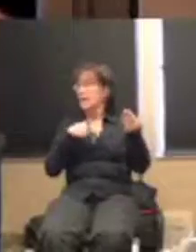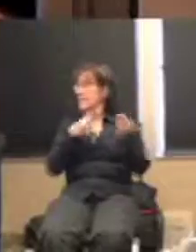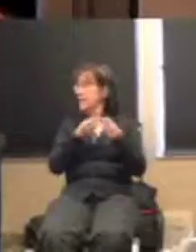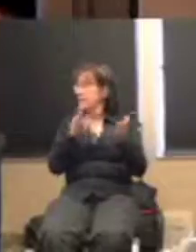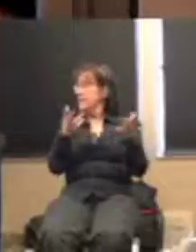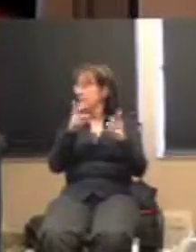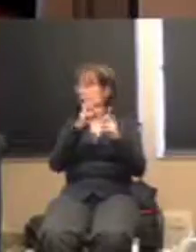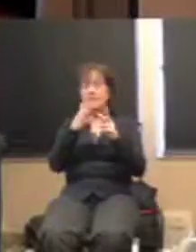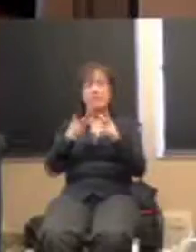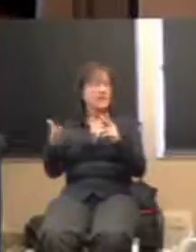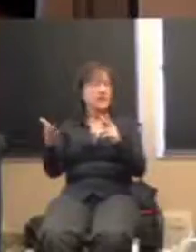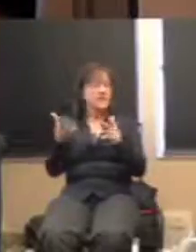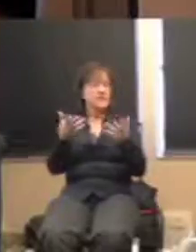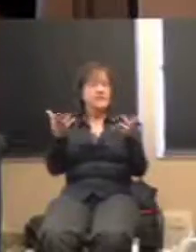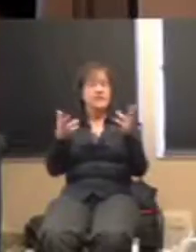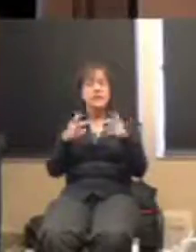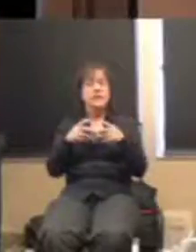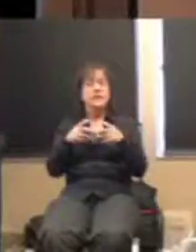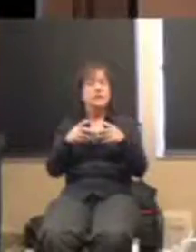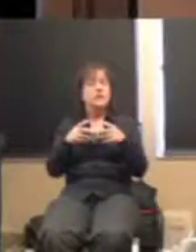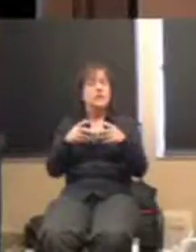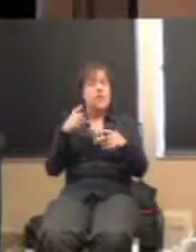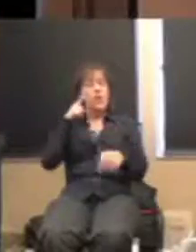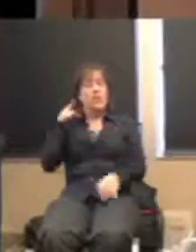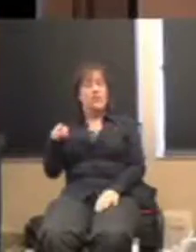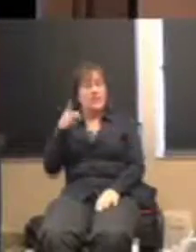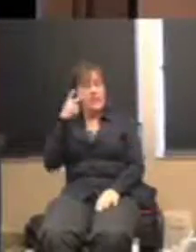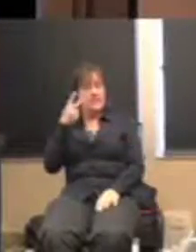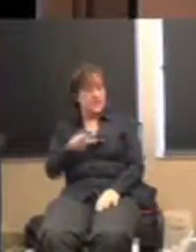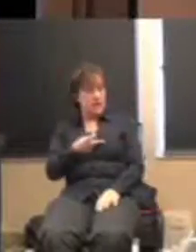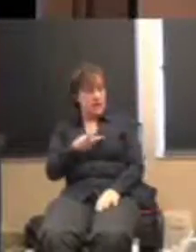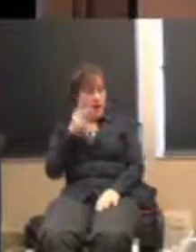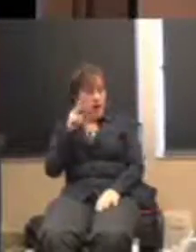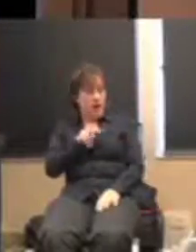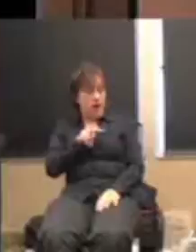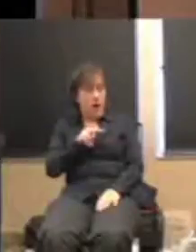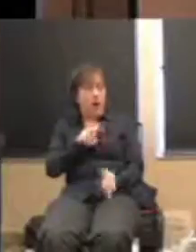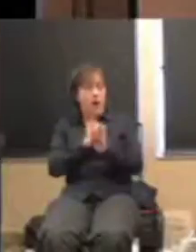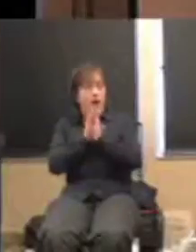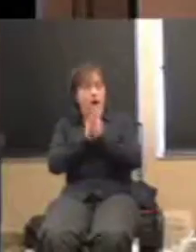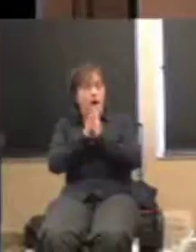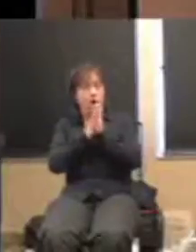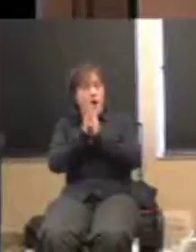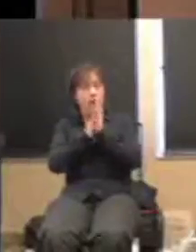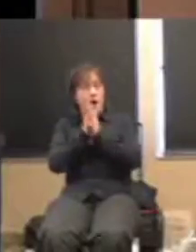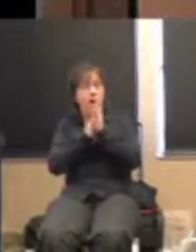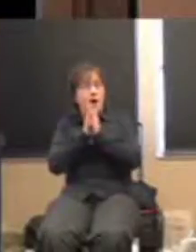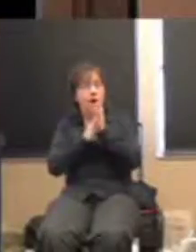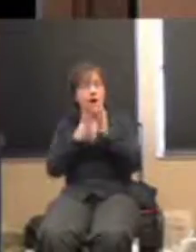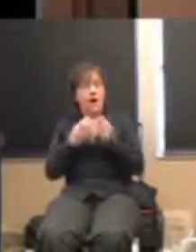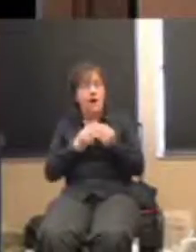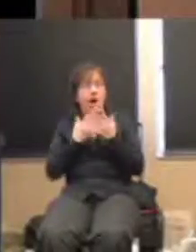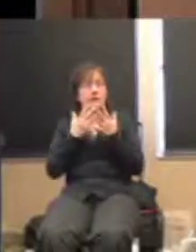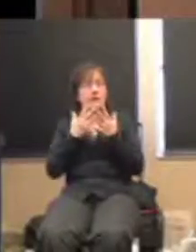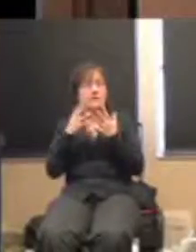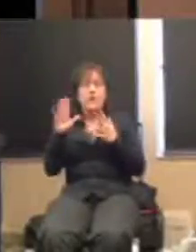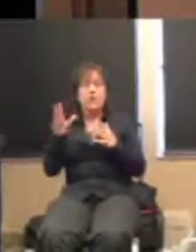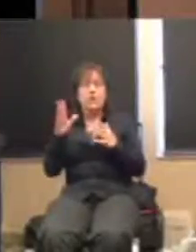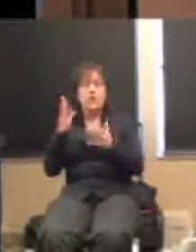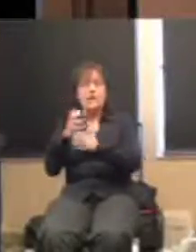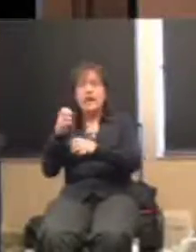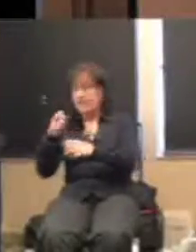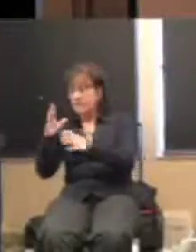items. But what happens here is upon seeing that highly motivating, highly reinforcing item, the student will pick up a